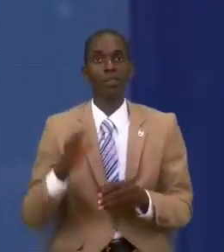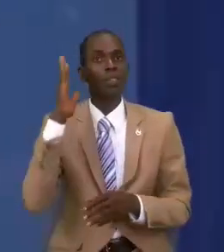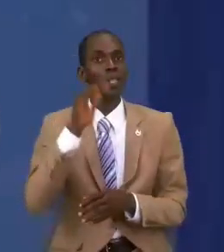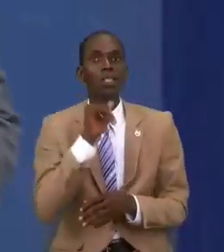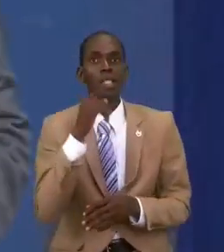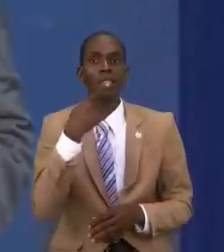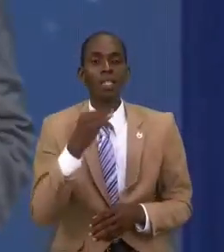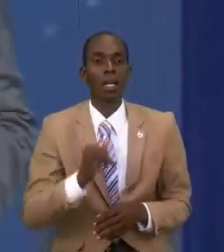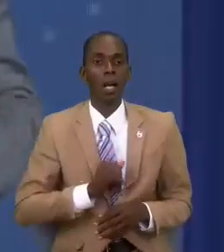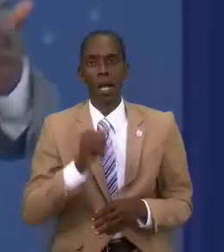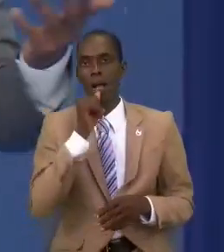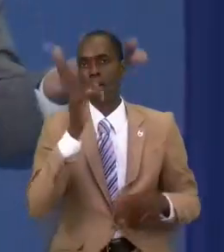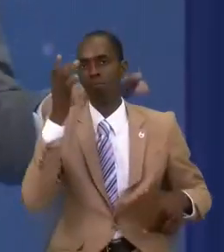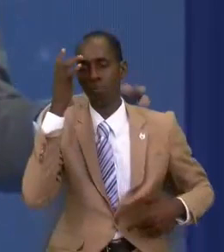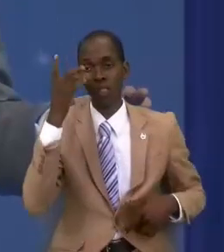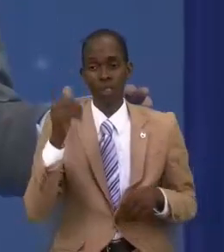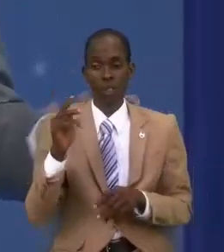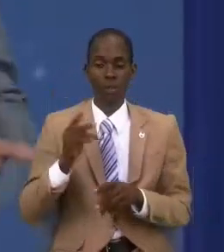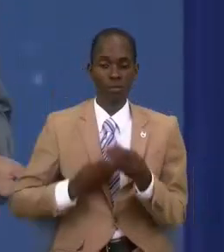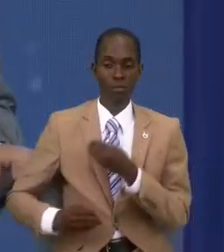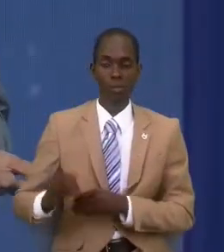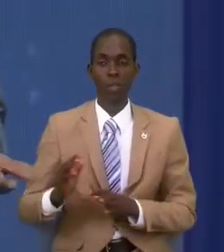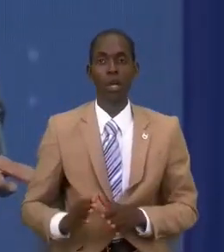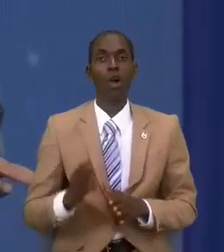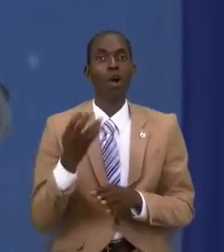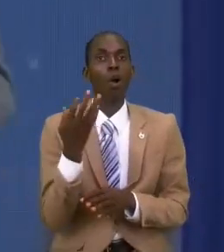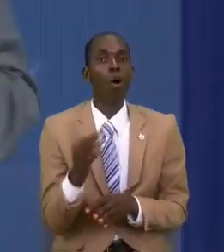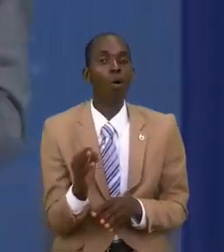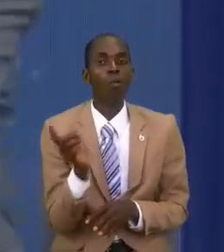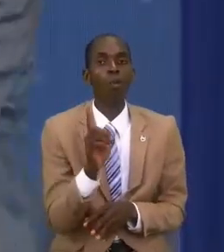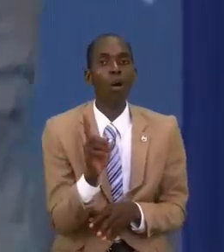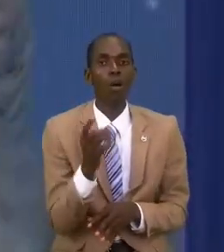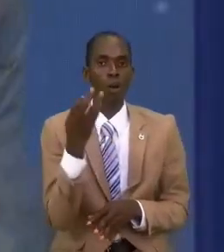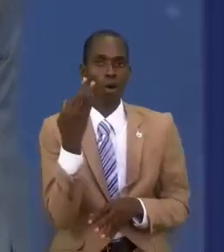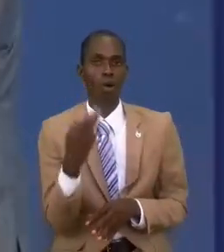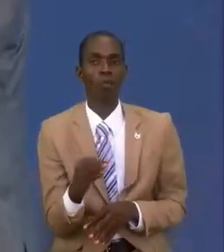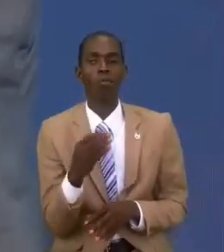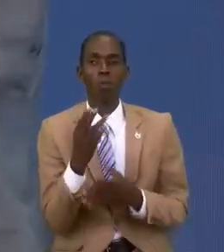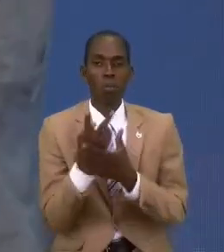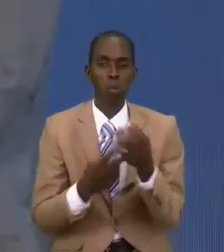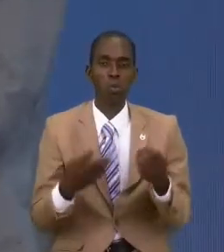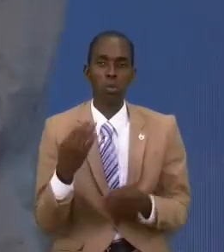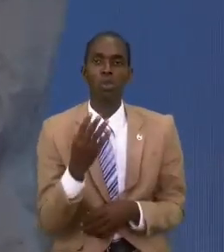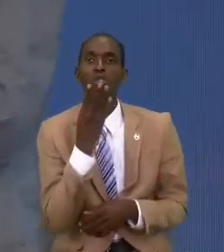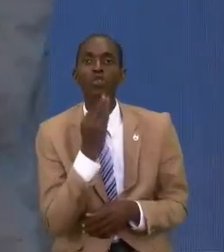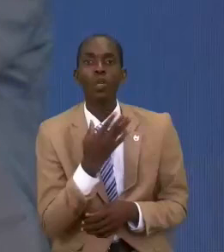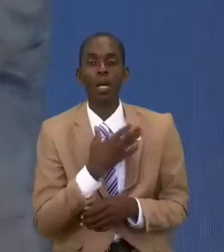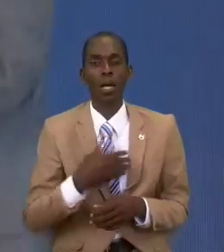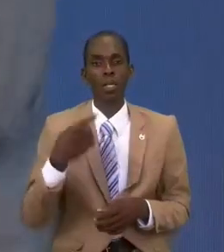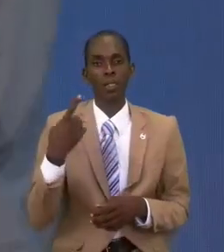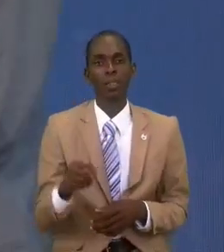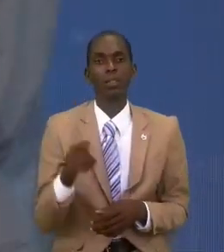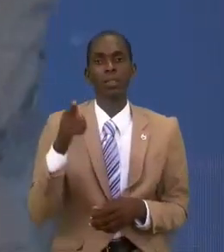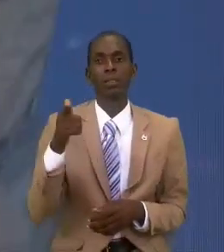Of both the Jews and the Greeks, of the Gentiles, of the ones he've come to give light to, the one